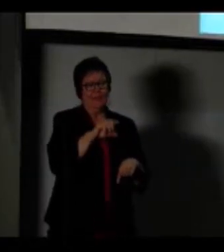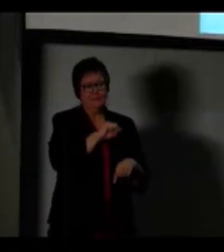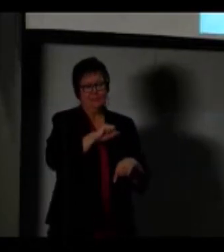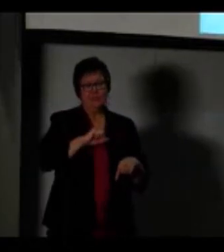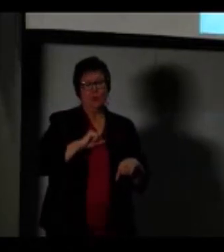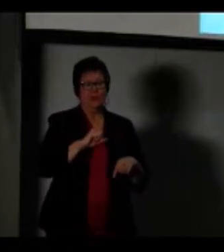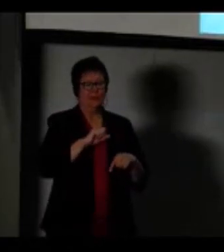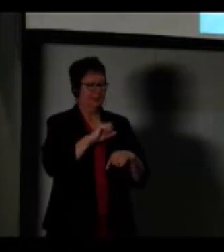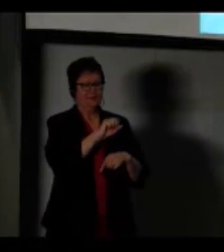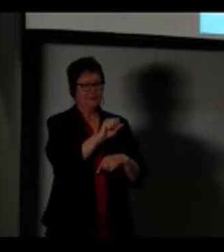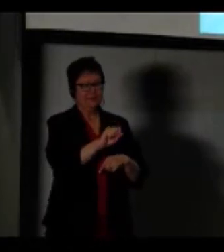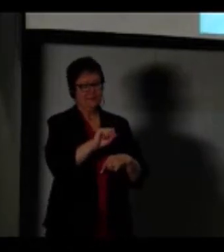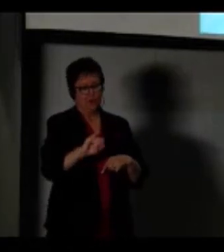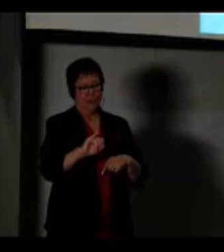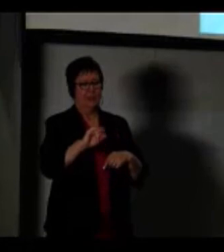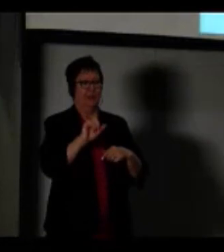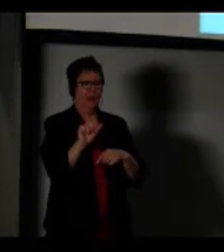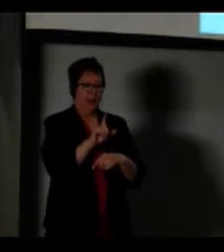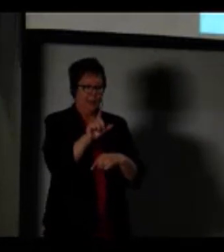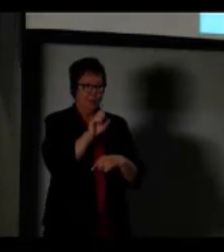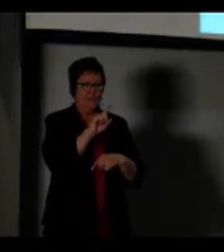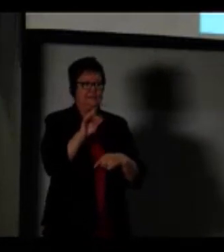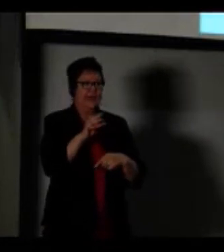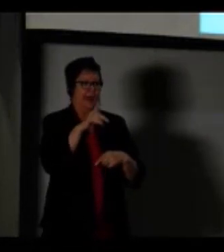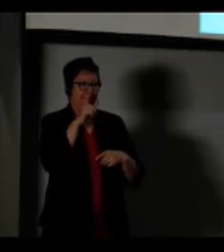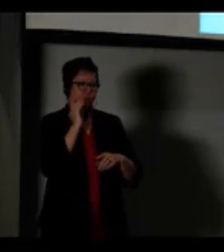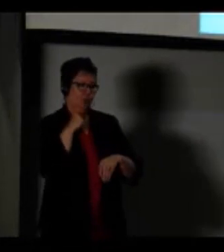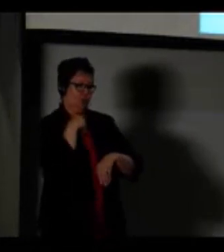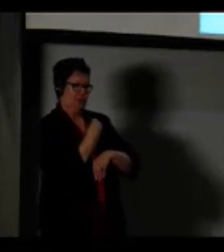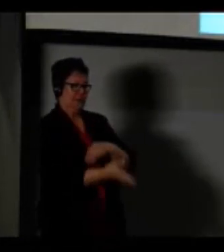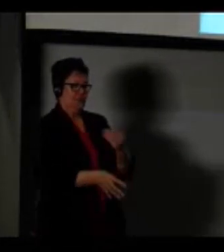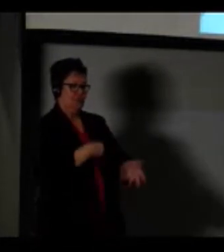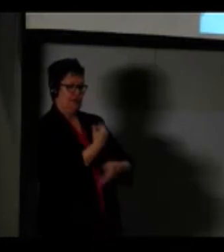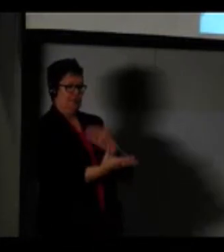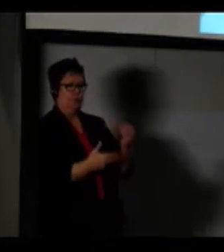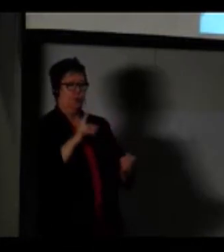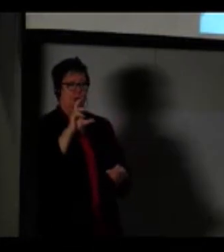staff as being a key contributor of content to this BHL.